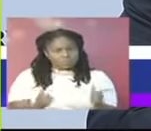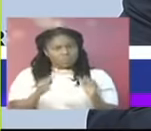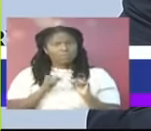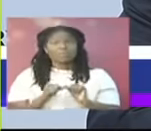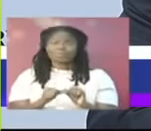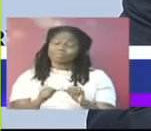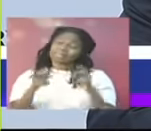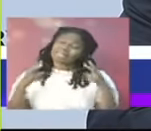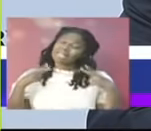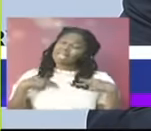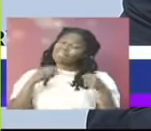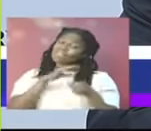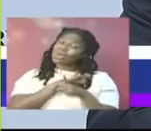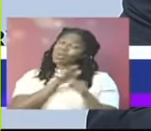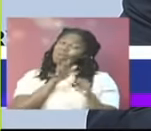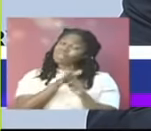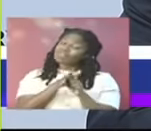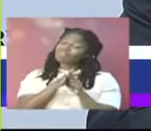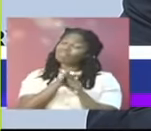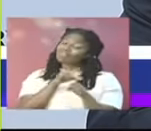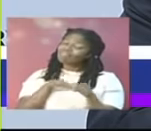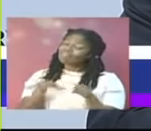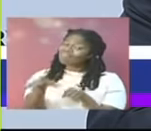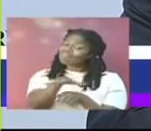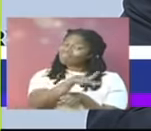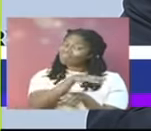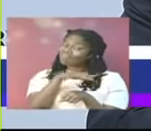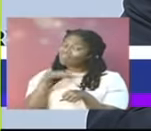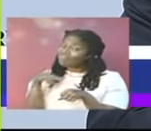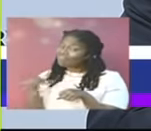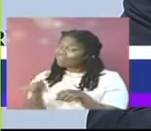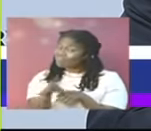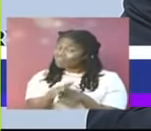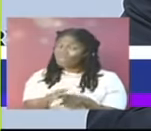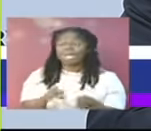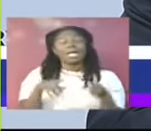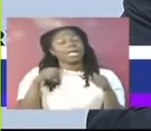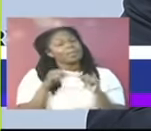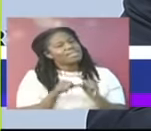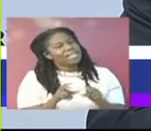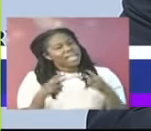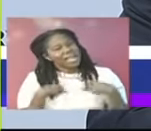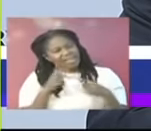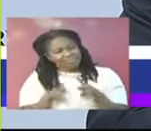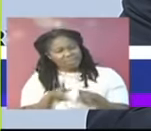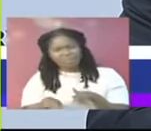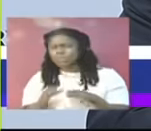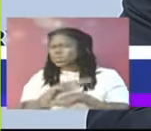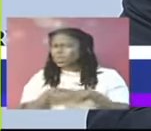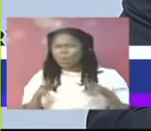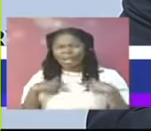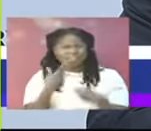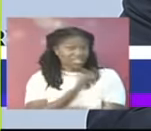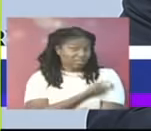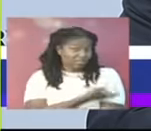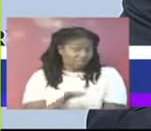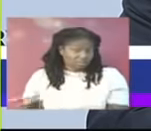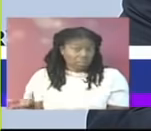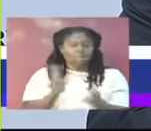circulation, as there's still susceptible people, meaning individuals who can catch the virus, we do still need